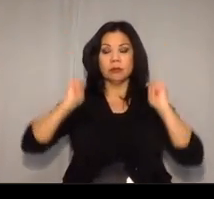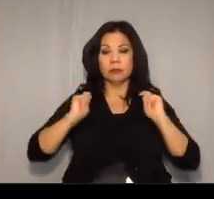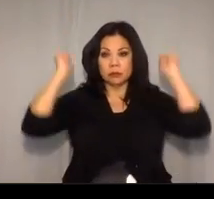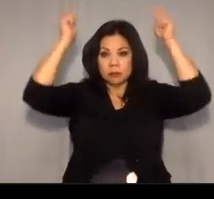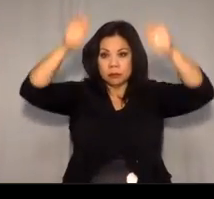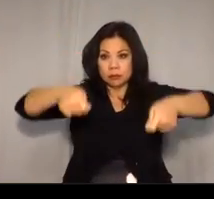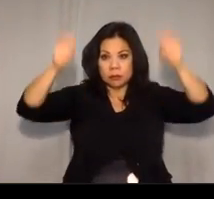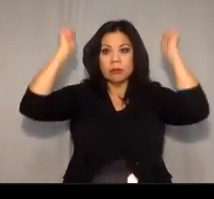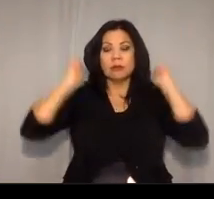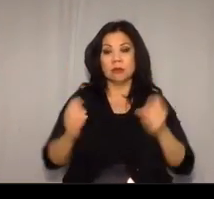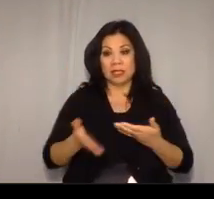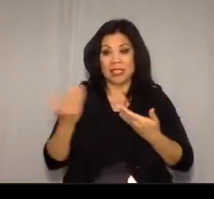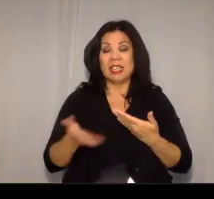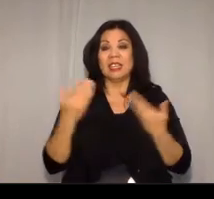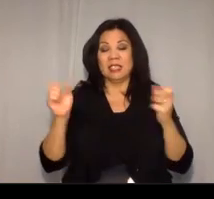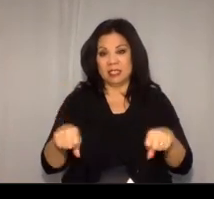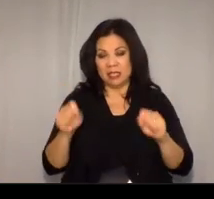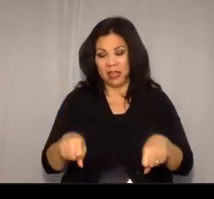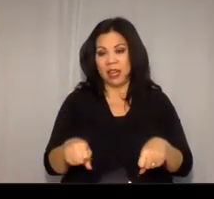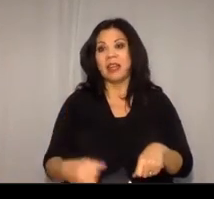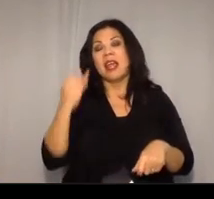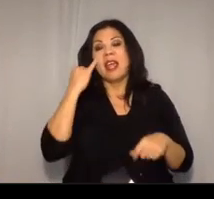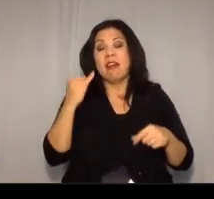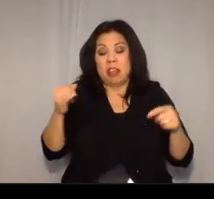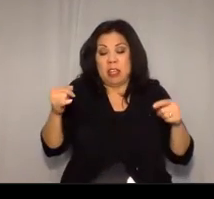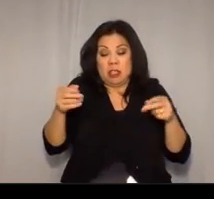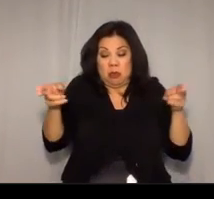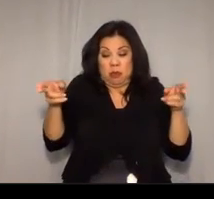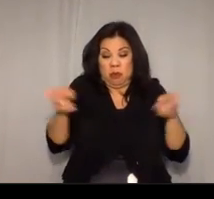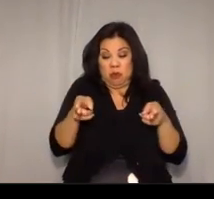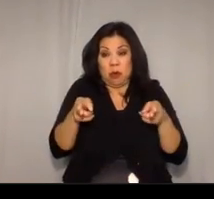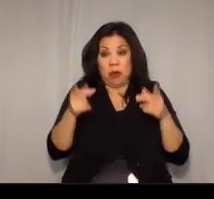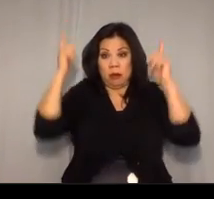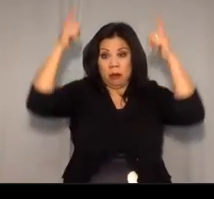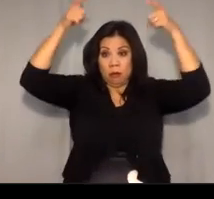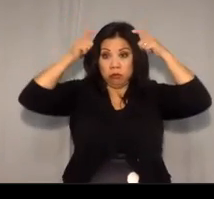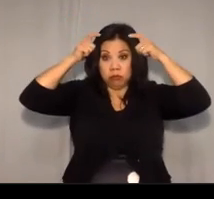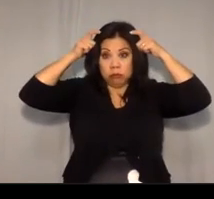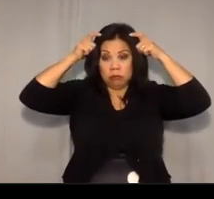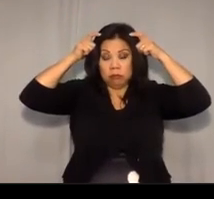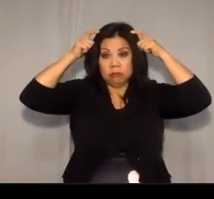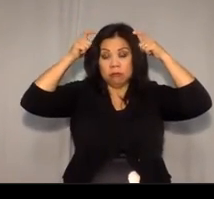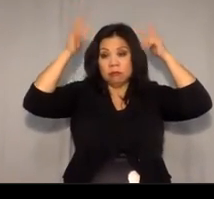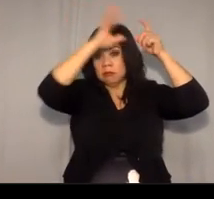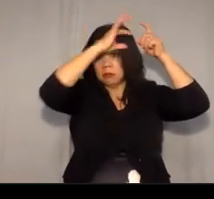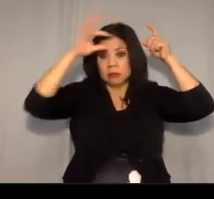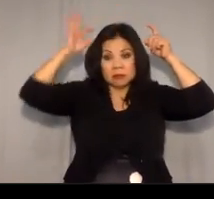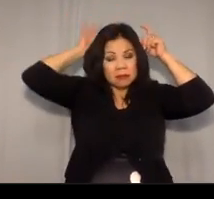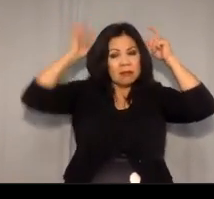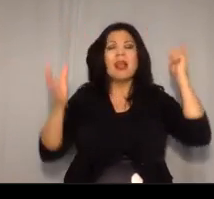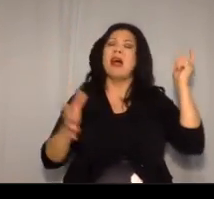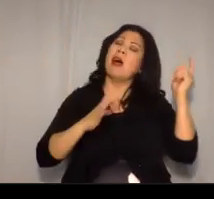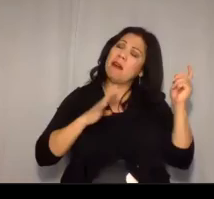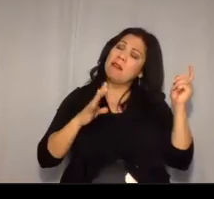thing is going to actually fit you. Because if you make it too small, it will be a crown instead of a necklace, which wouldn't be bad for Island